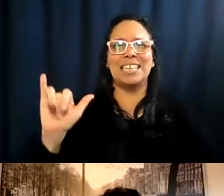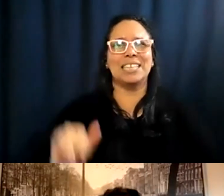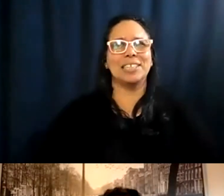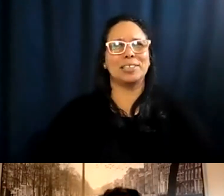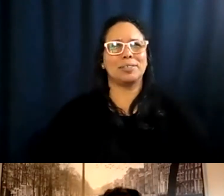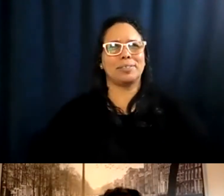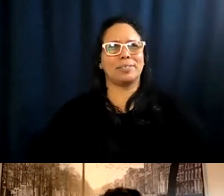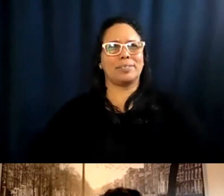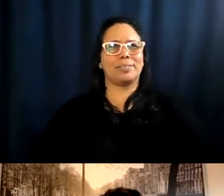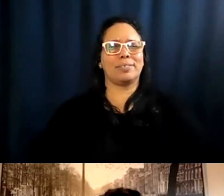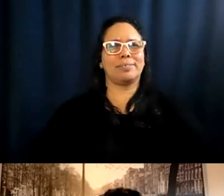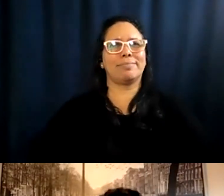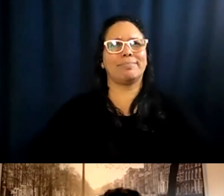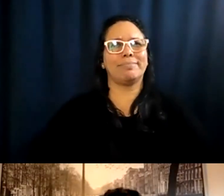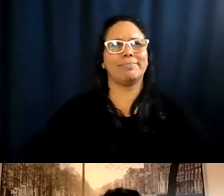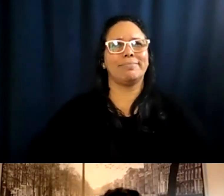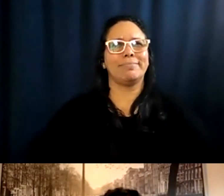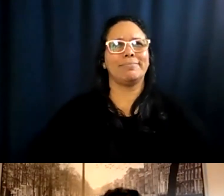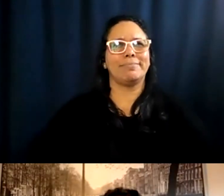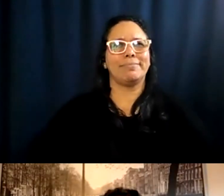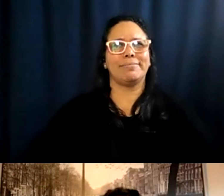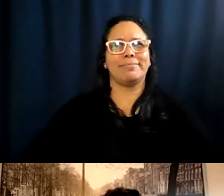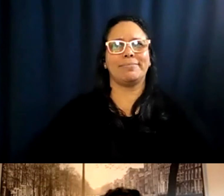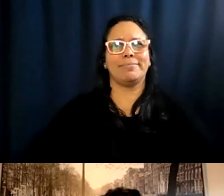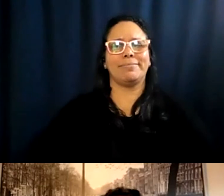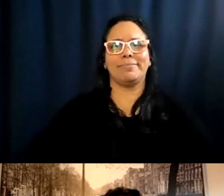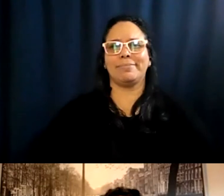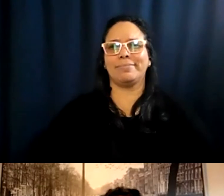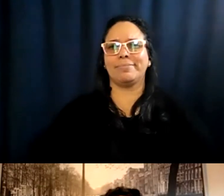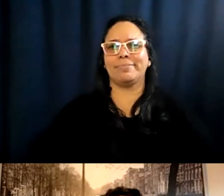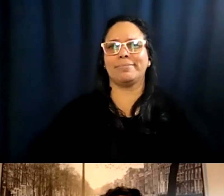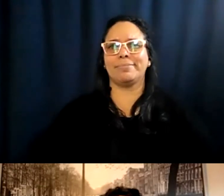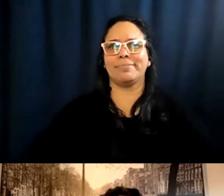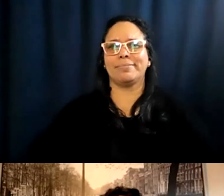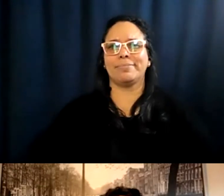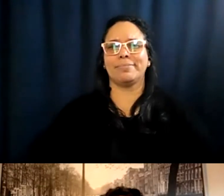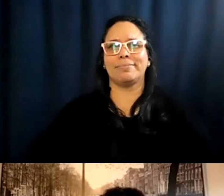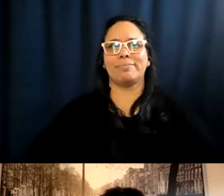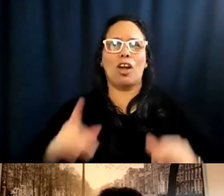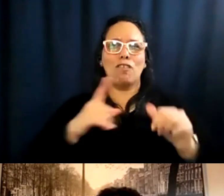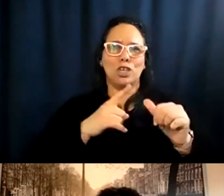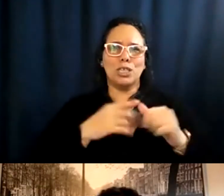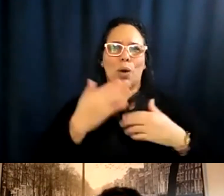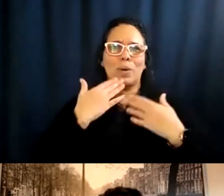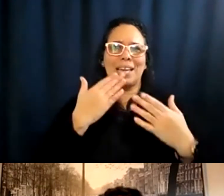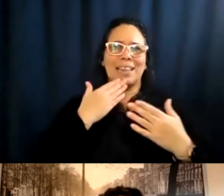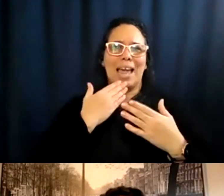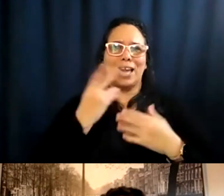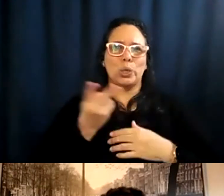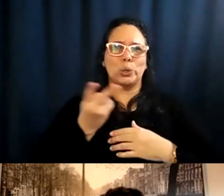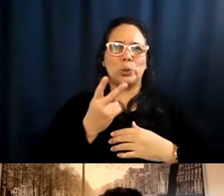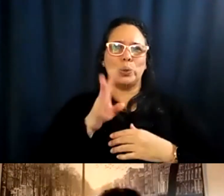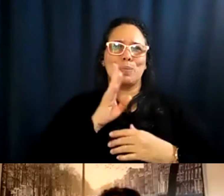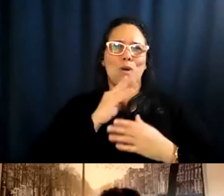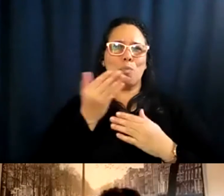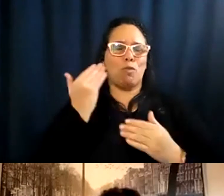unmute them, please. First, I want to thank both of y'all who spoke before. That was really